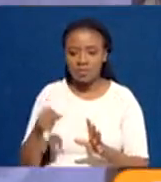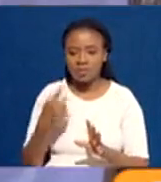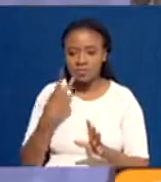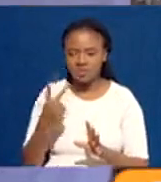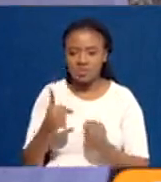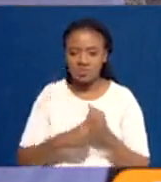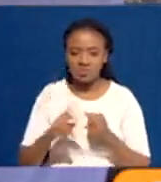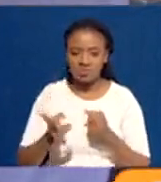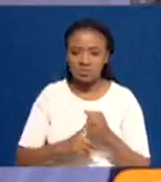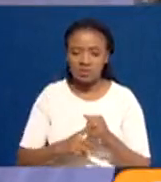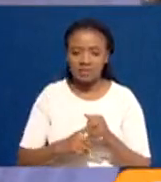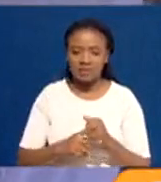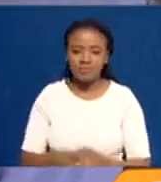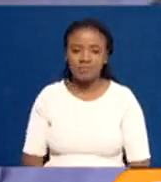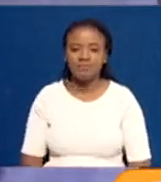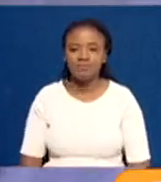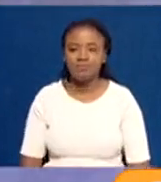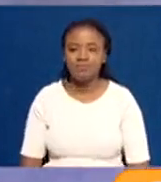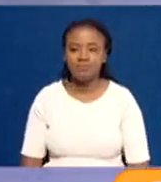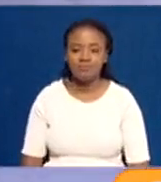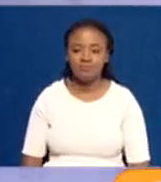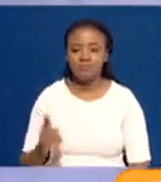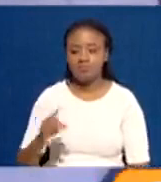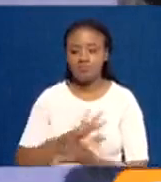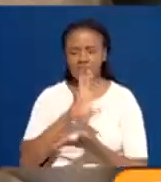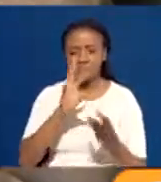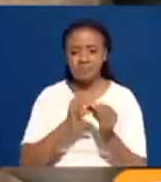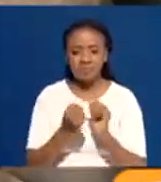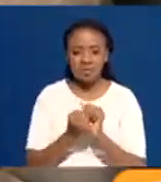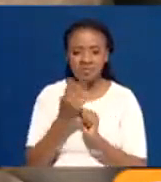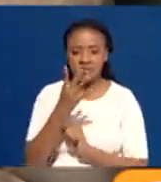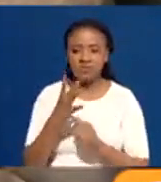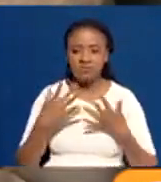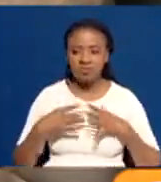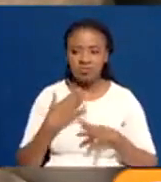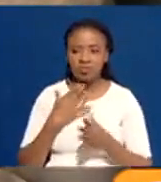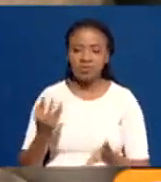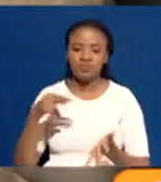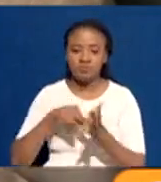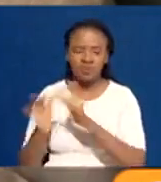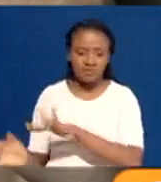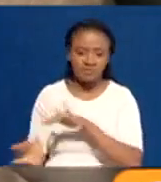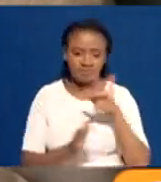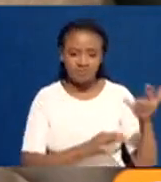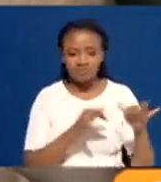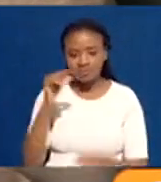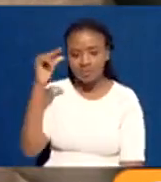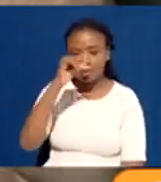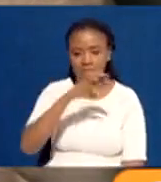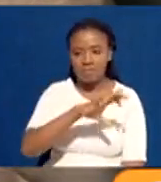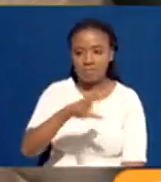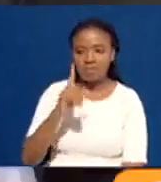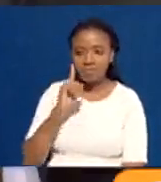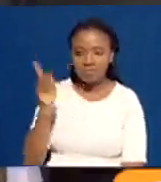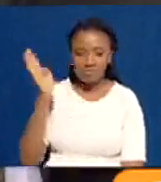1,267 at position five. The contest had attracted 14 aspirants. In Garissa County, however, Defence CS Adan Duale endorsed